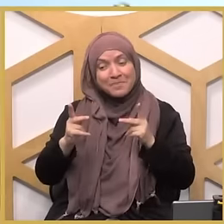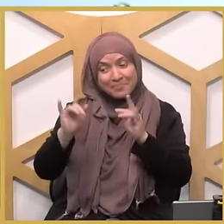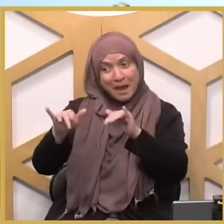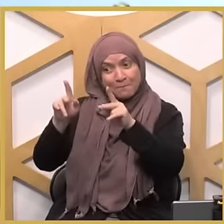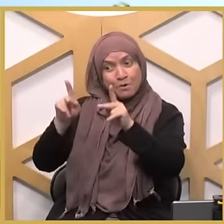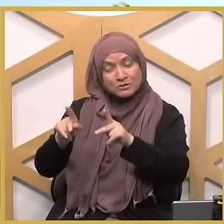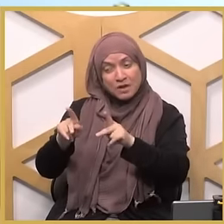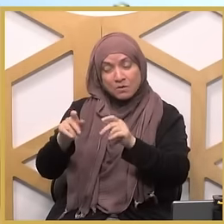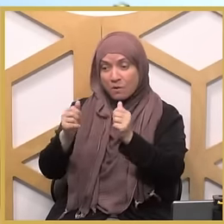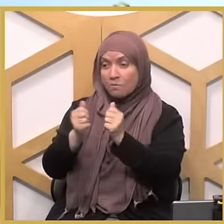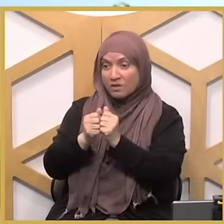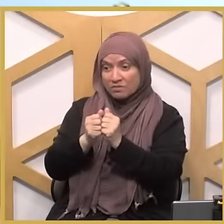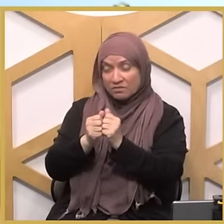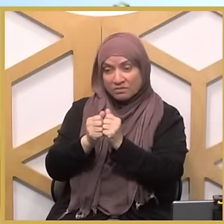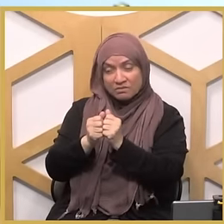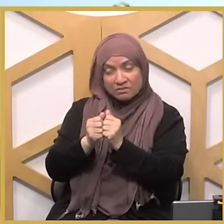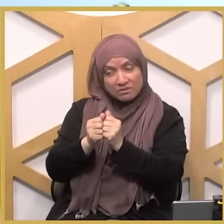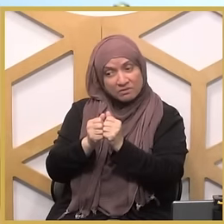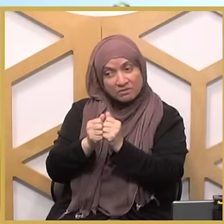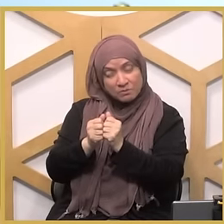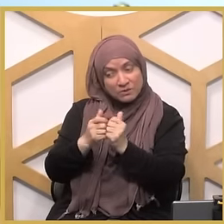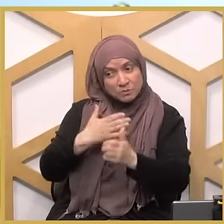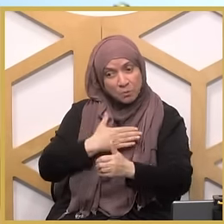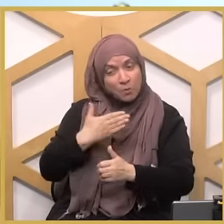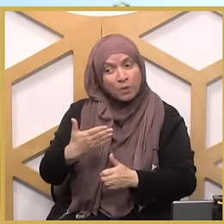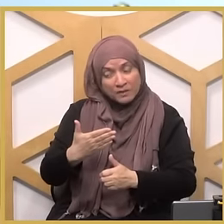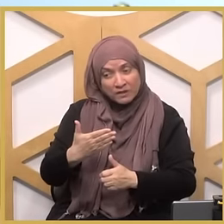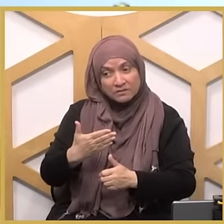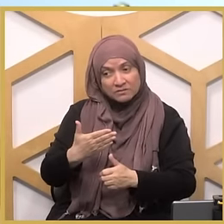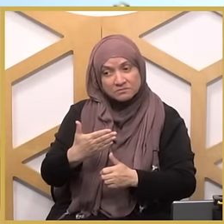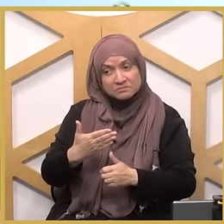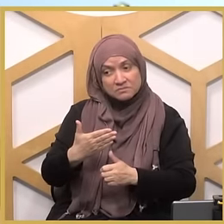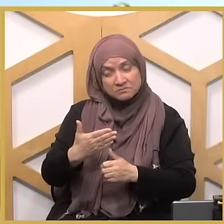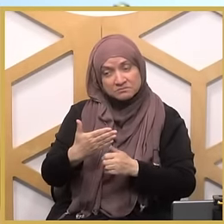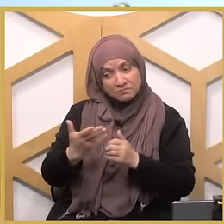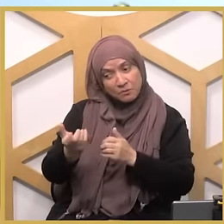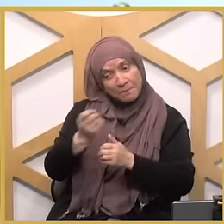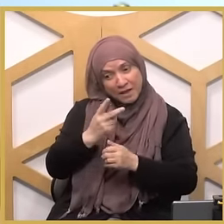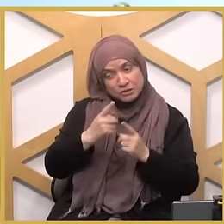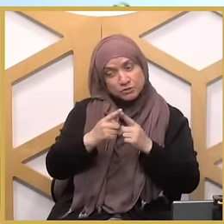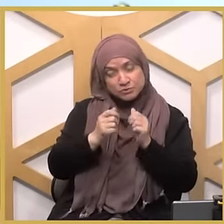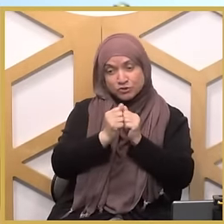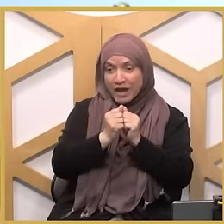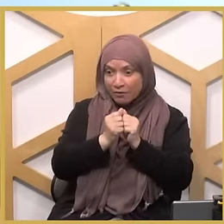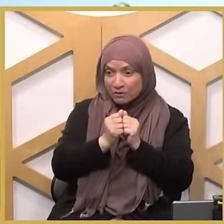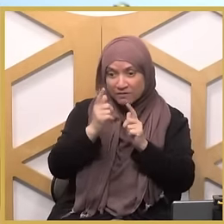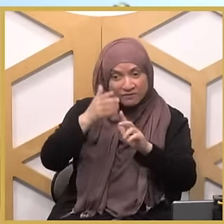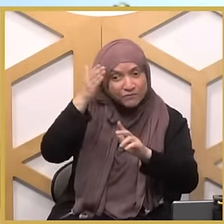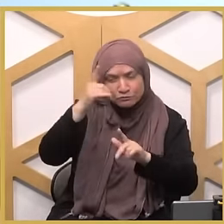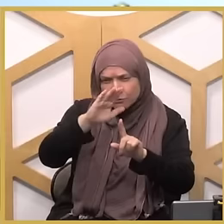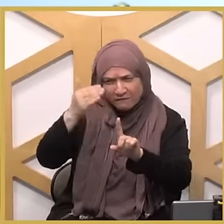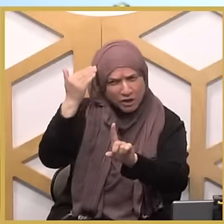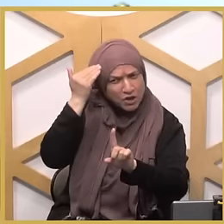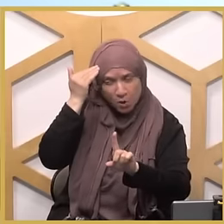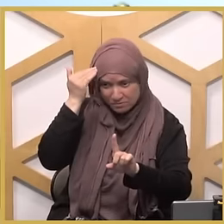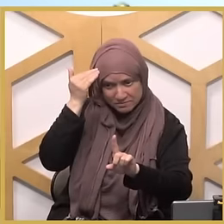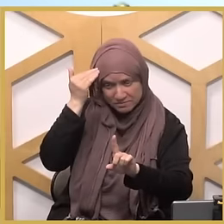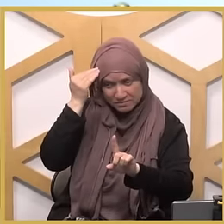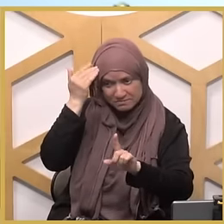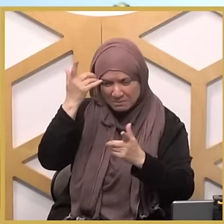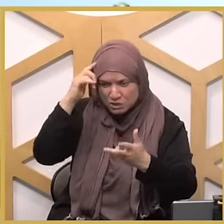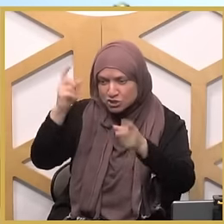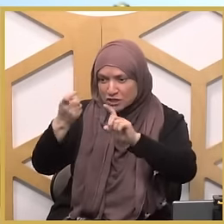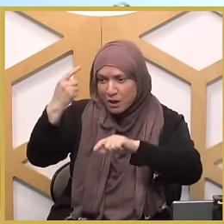Allah. All right. Are you sick of my analogy, Shaykh? As long as no... May Allah forgive you. No more parking lot